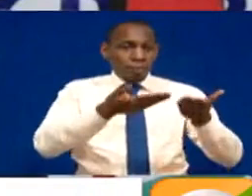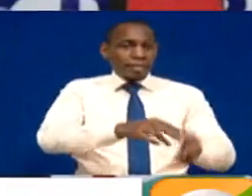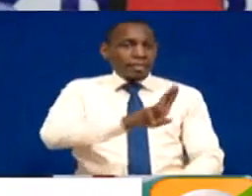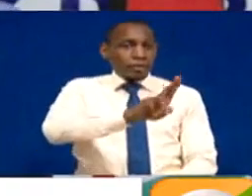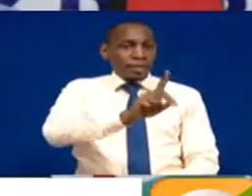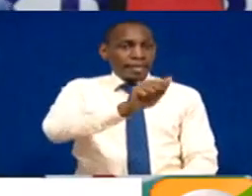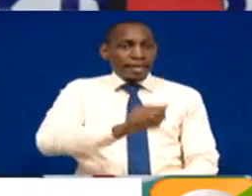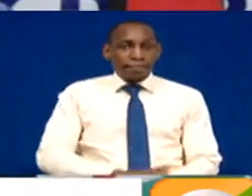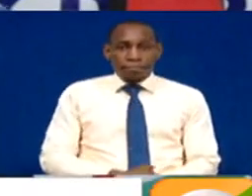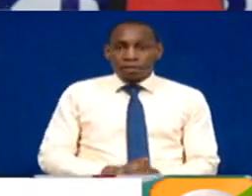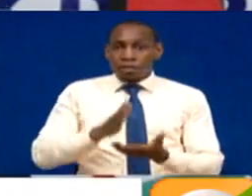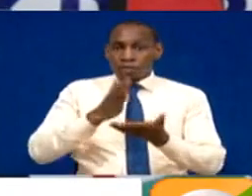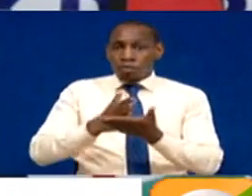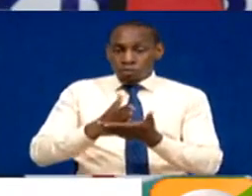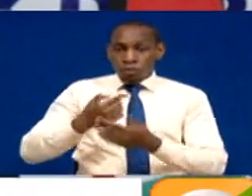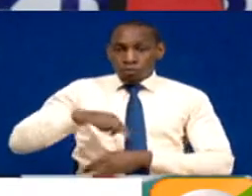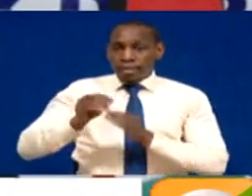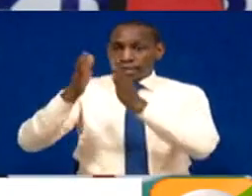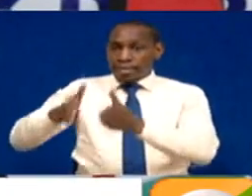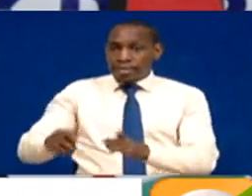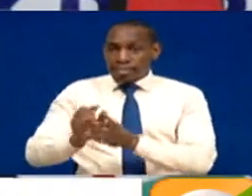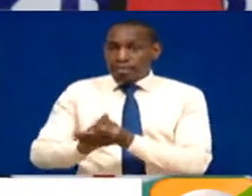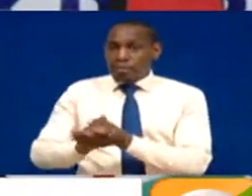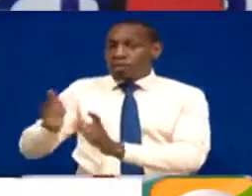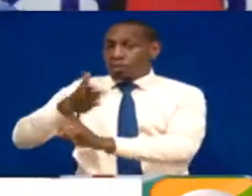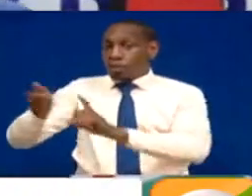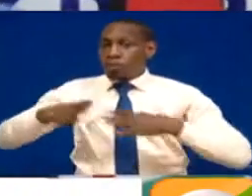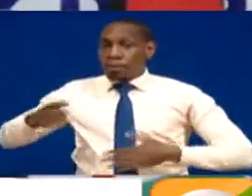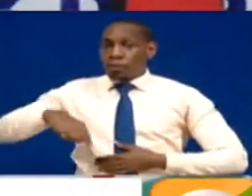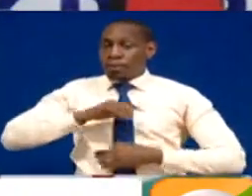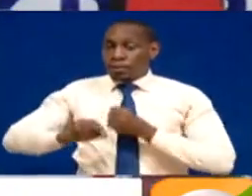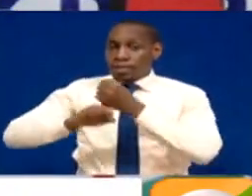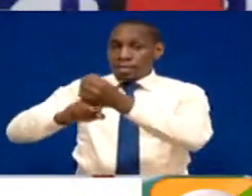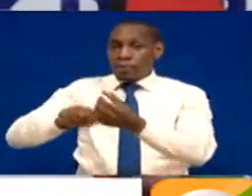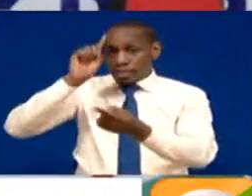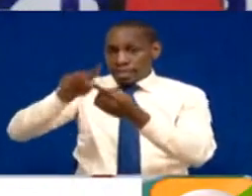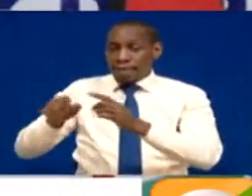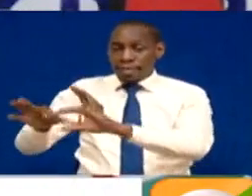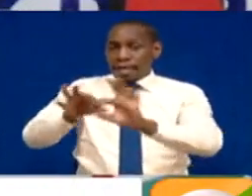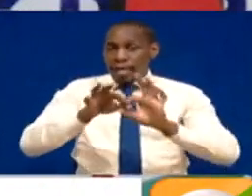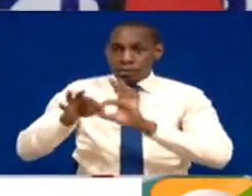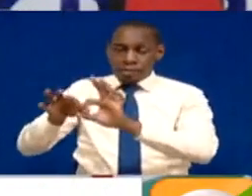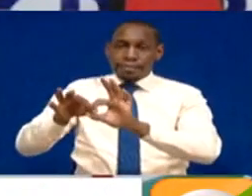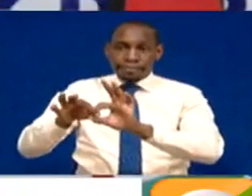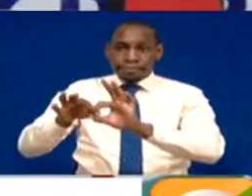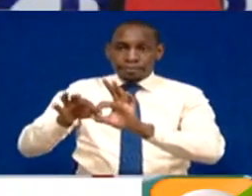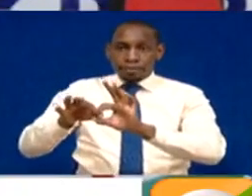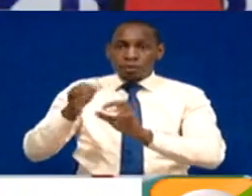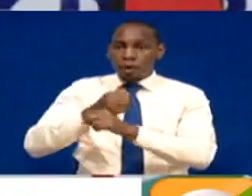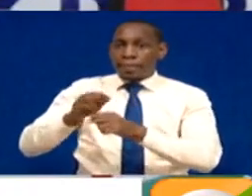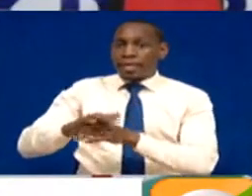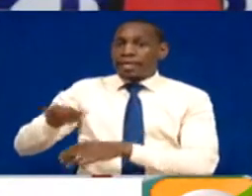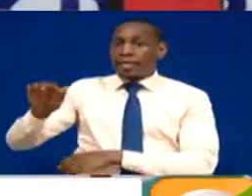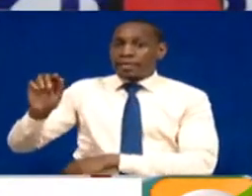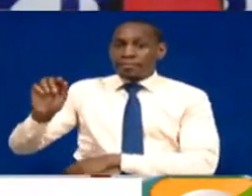UDA. We'll stand as leaders and convince our people to support Azimio la Umoja to make